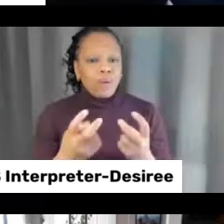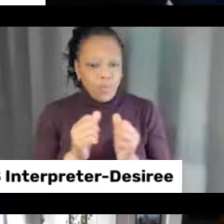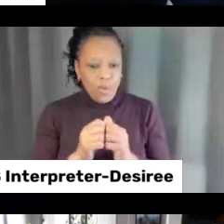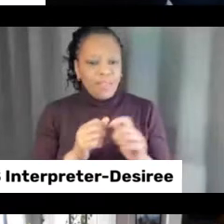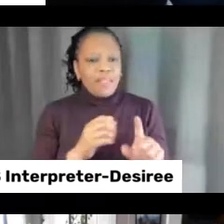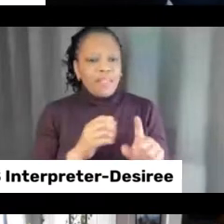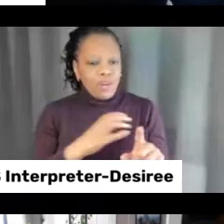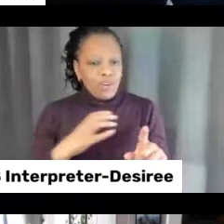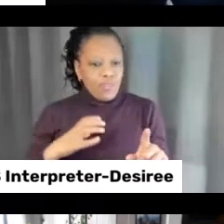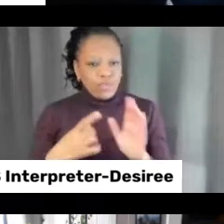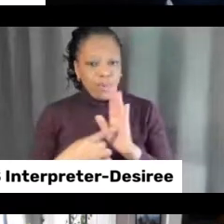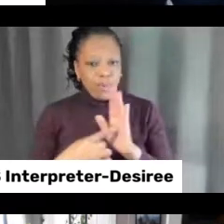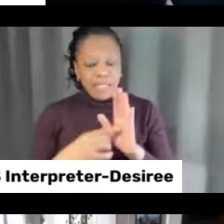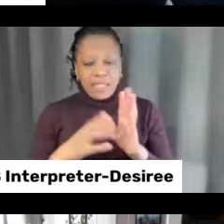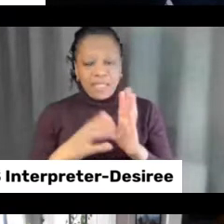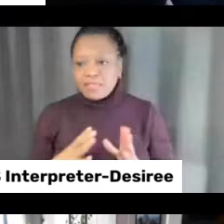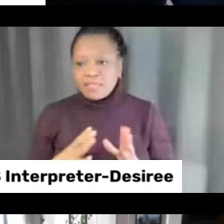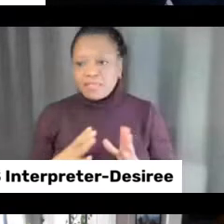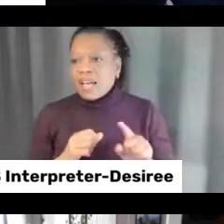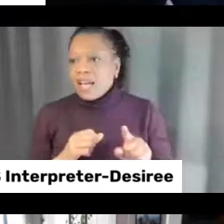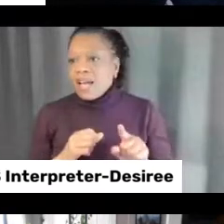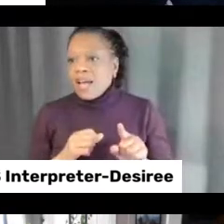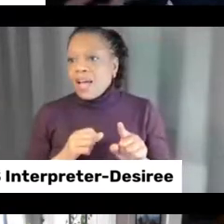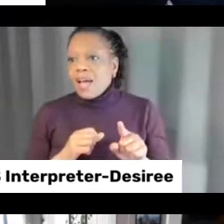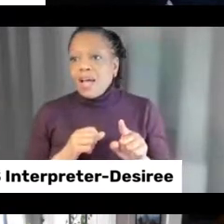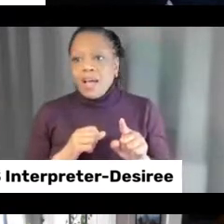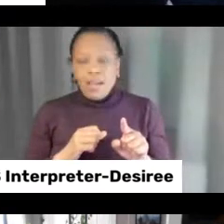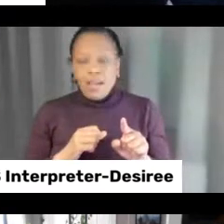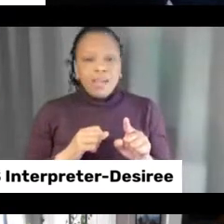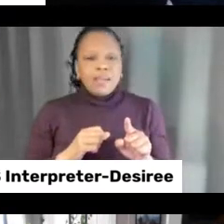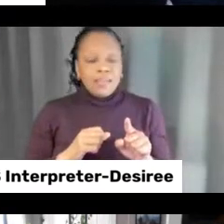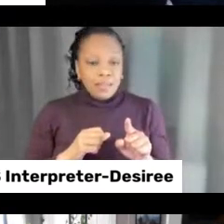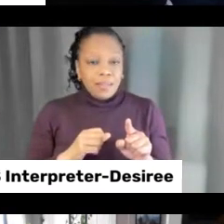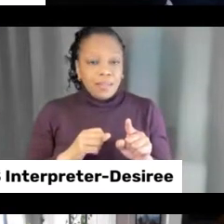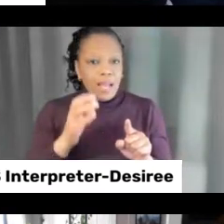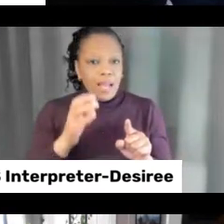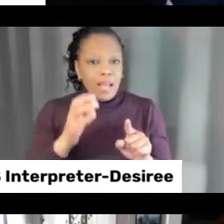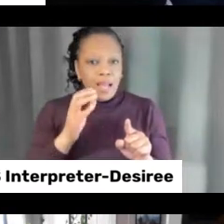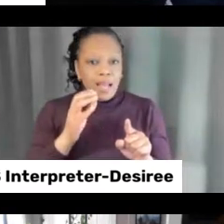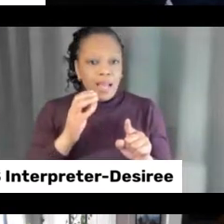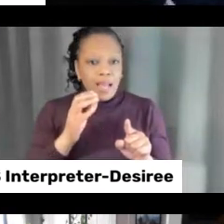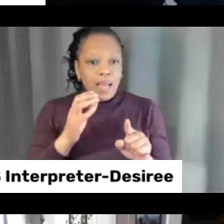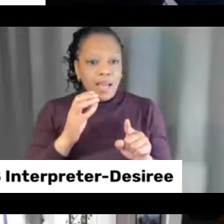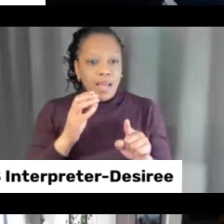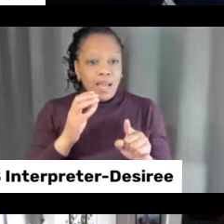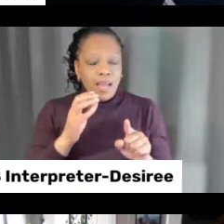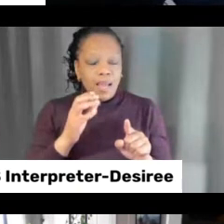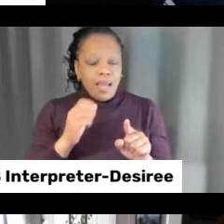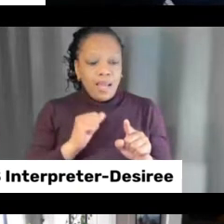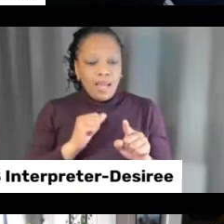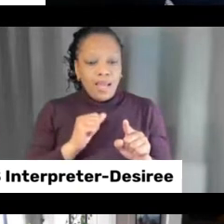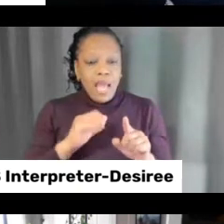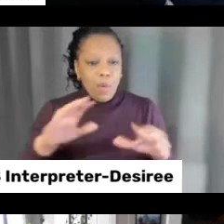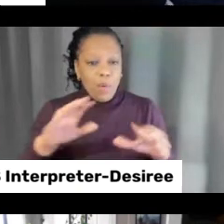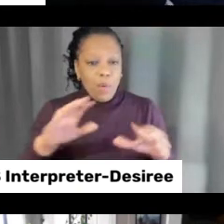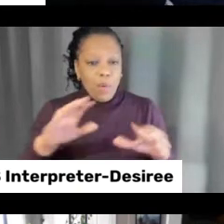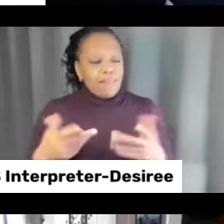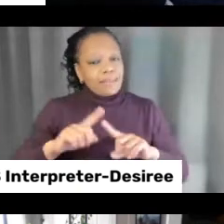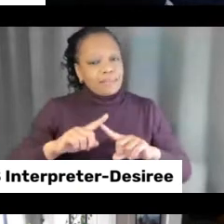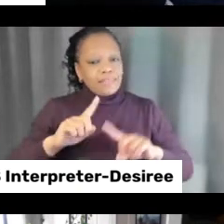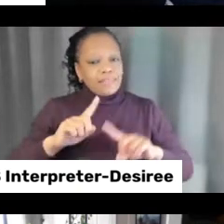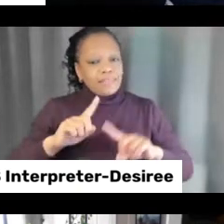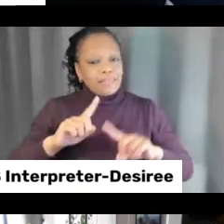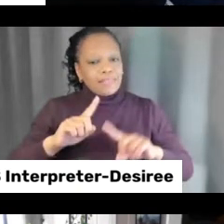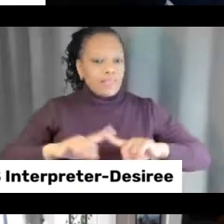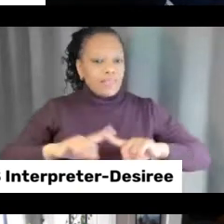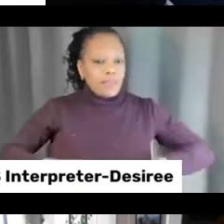hearings that will be happening, and we'll be turning people out to talk at those. So if you want to get